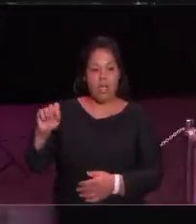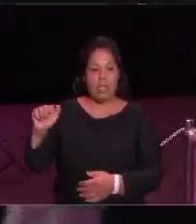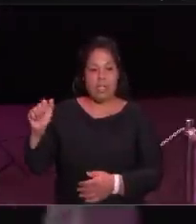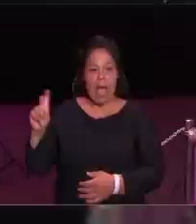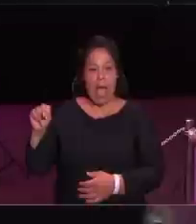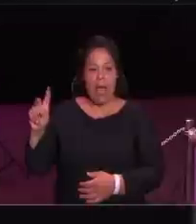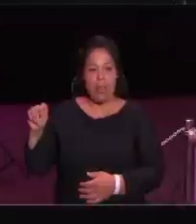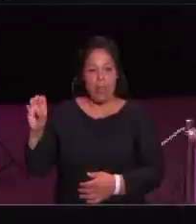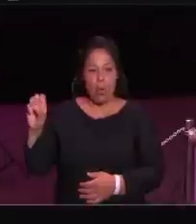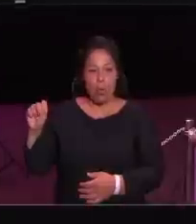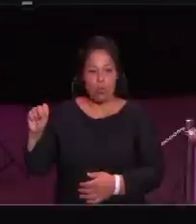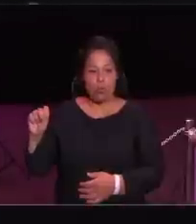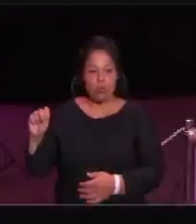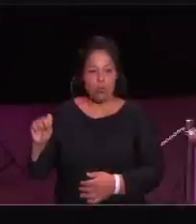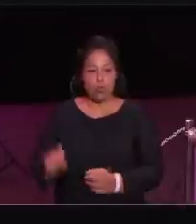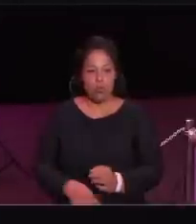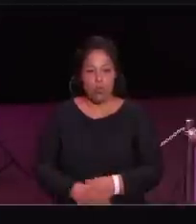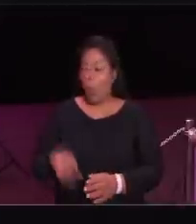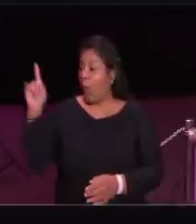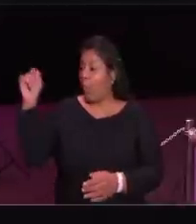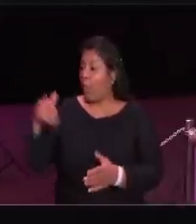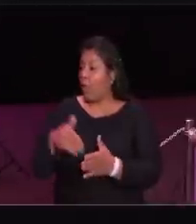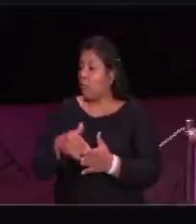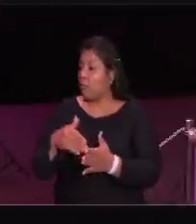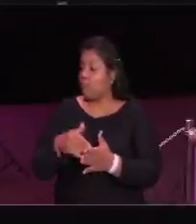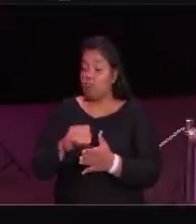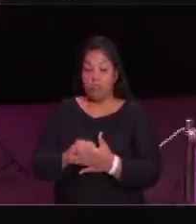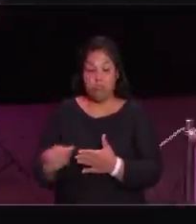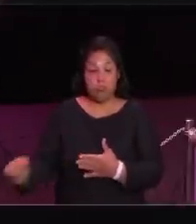Familia Santos, Santos Solutions, $1,000.